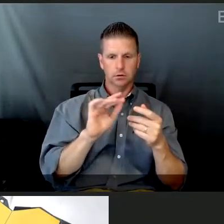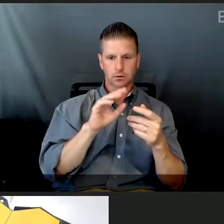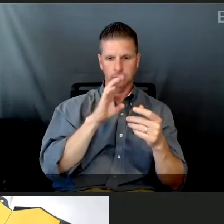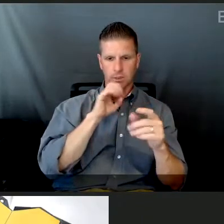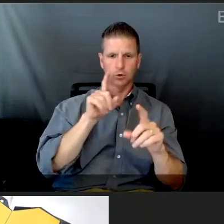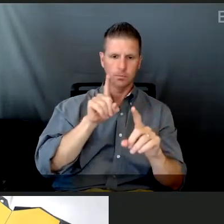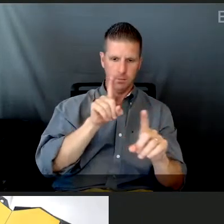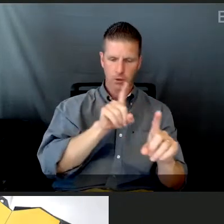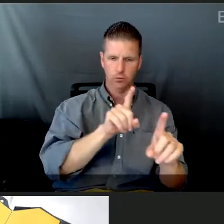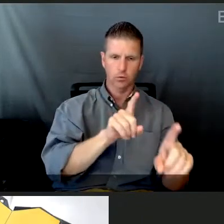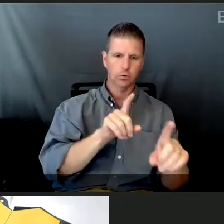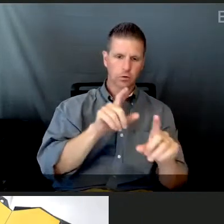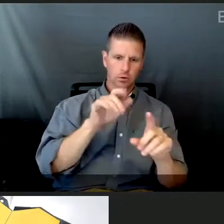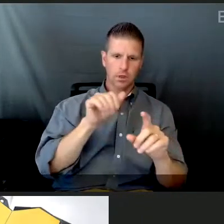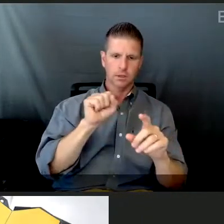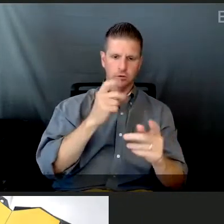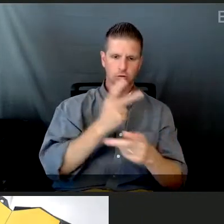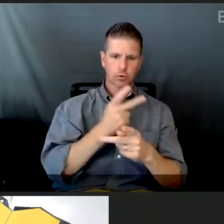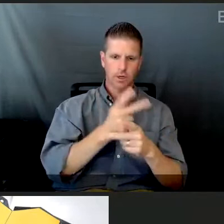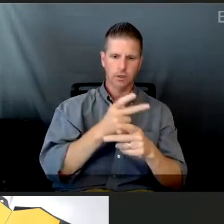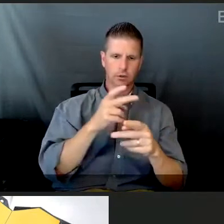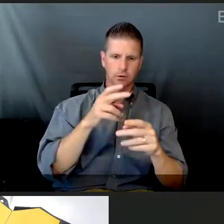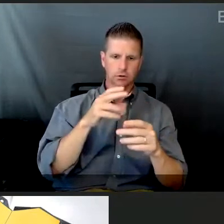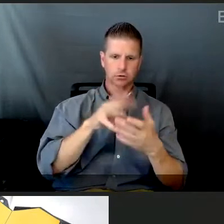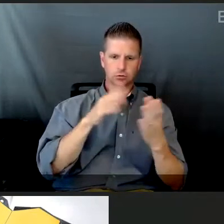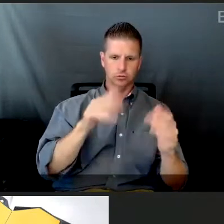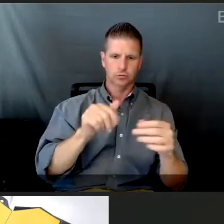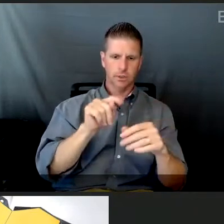mentored as a graduate student at UCLA